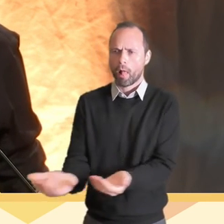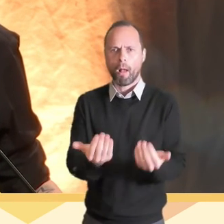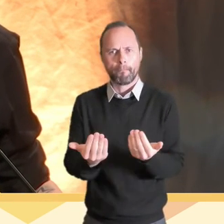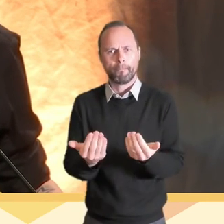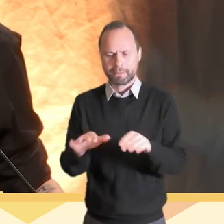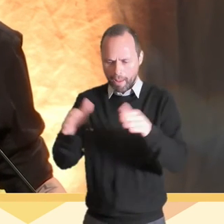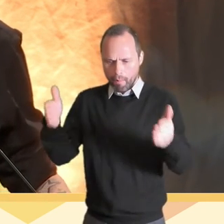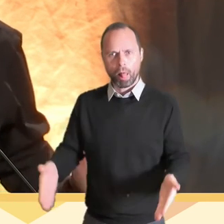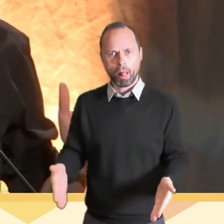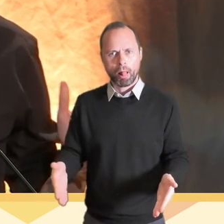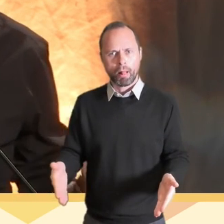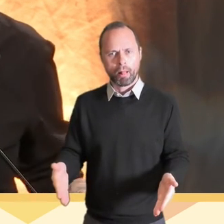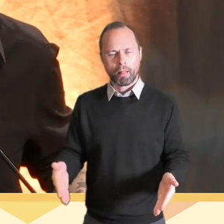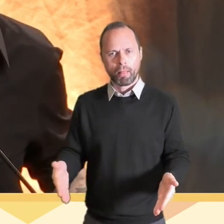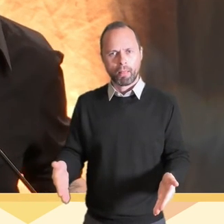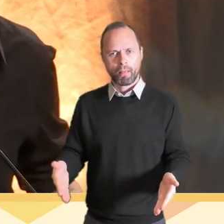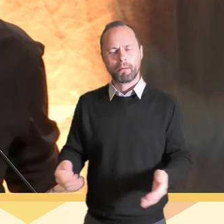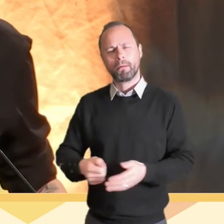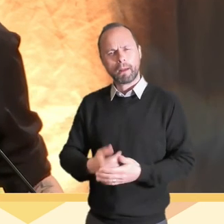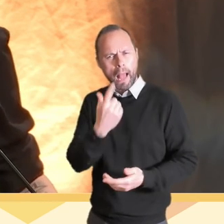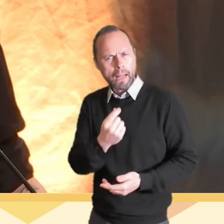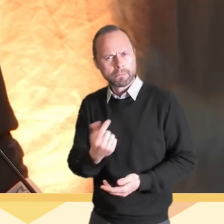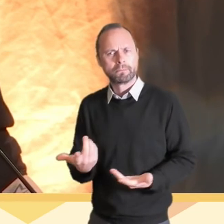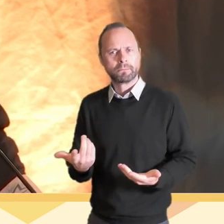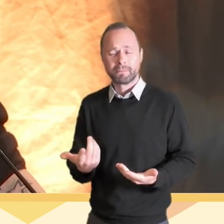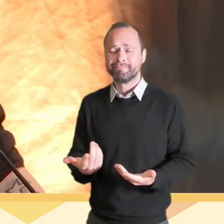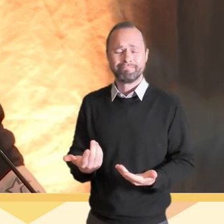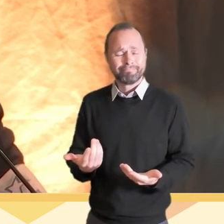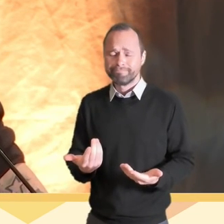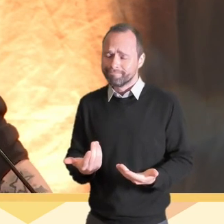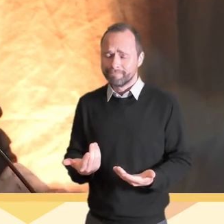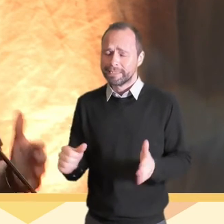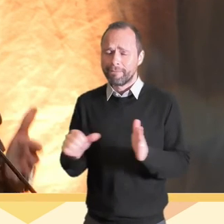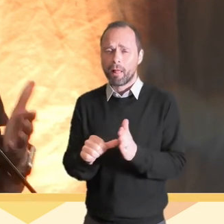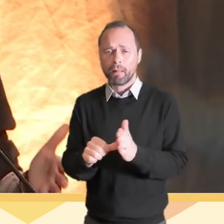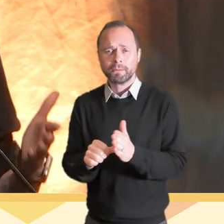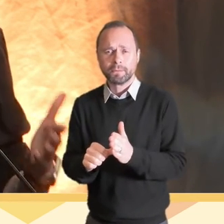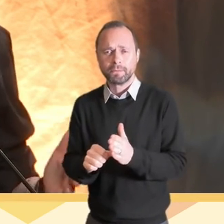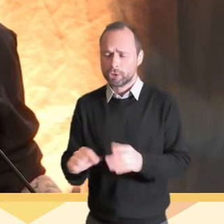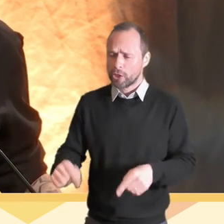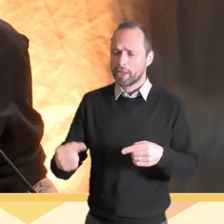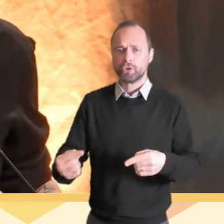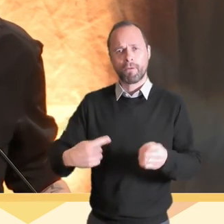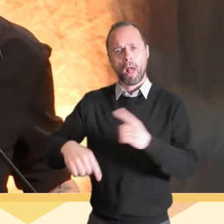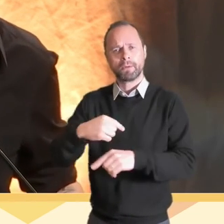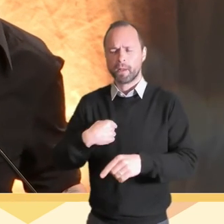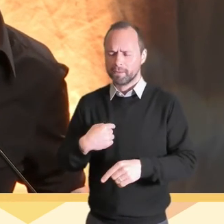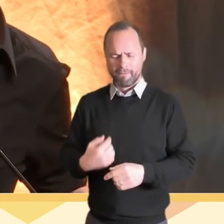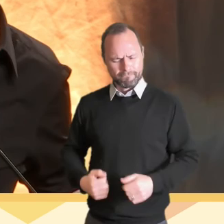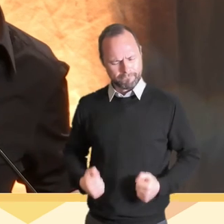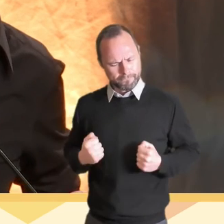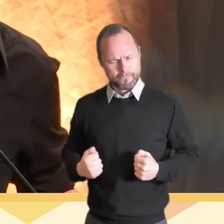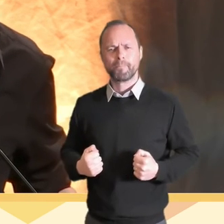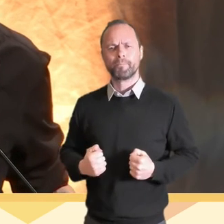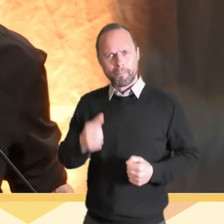gospel? I acknowledge this will be difficult at times, but I wholeheartedly believe it will